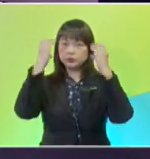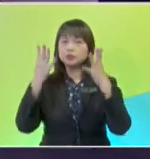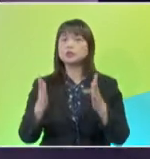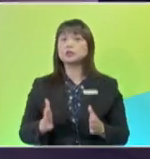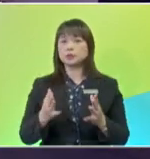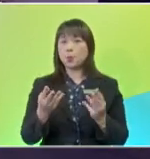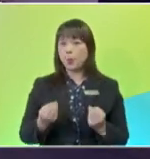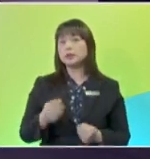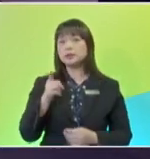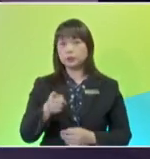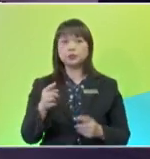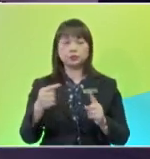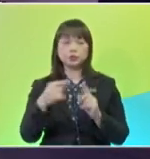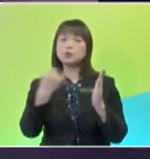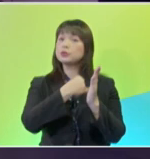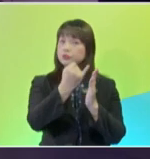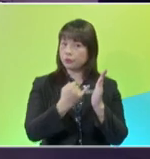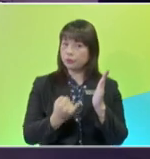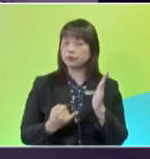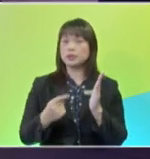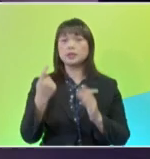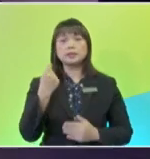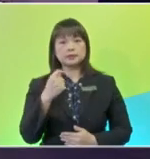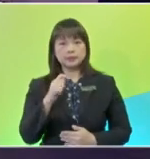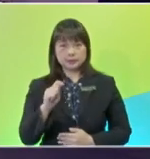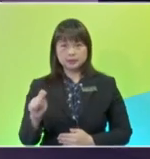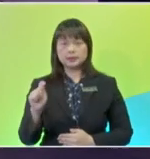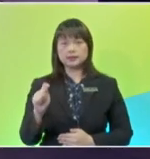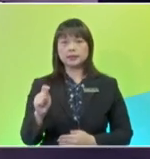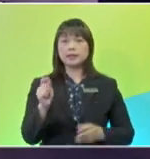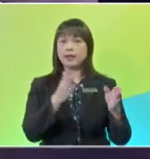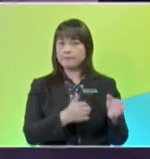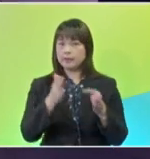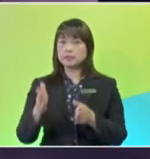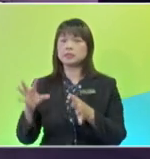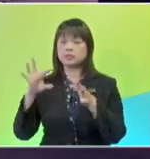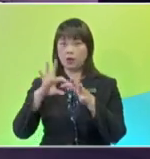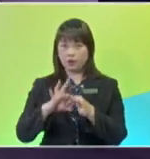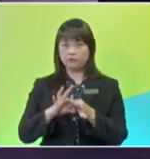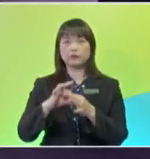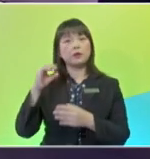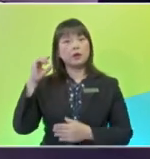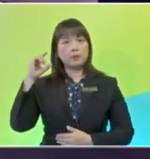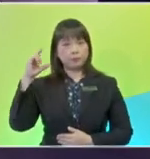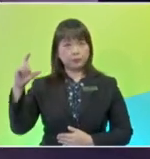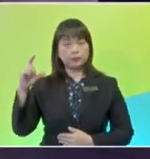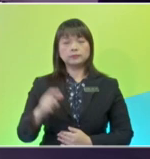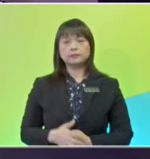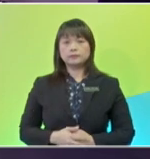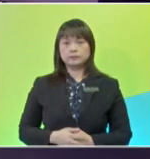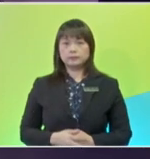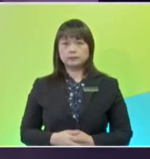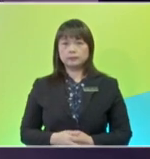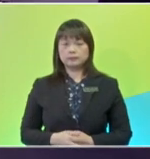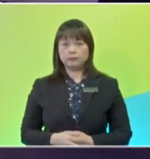faces of the moon. Right. Okay. Yes. So it's a challenge for me. Yes. So the first part of the moon is going to be a